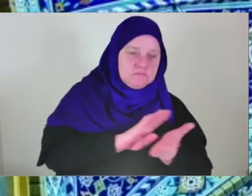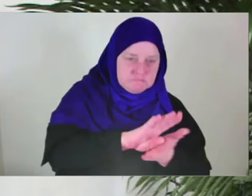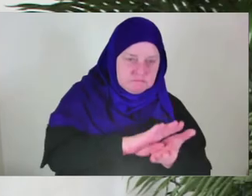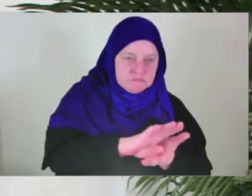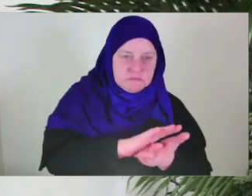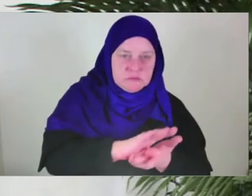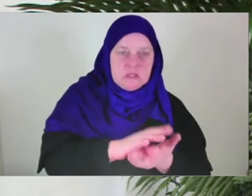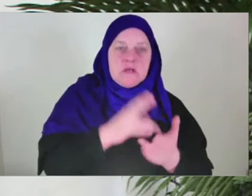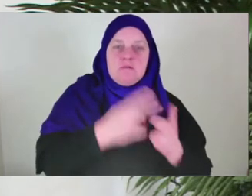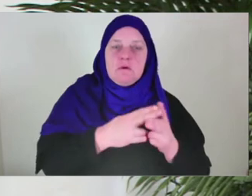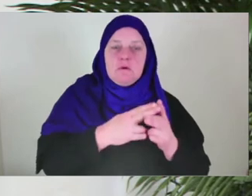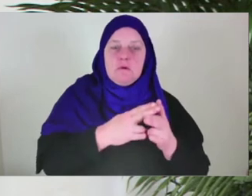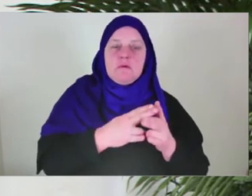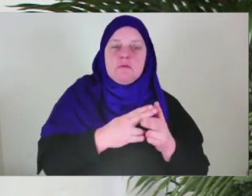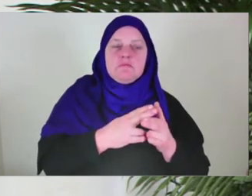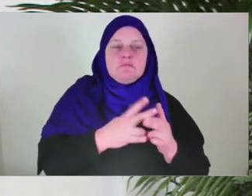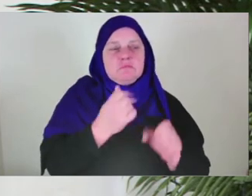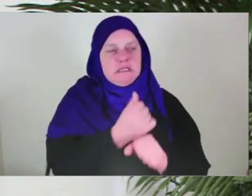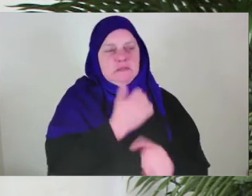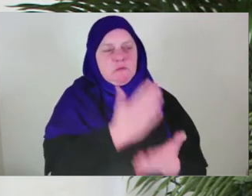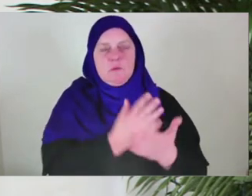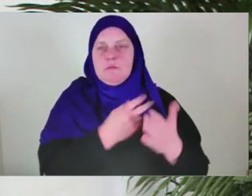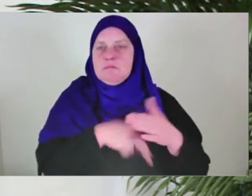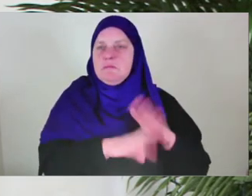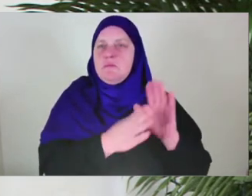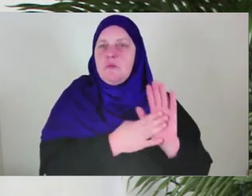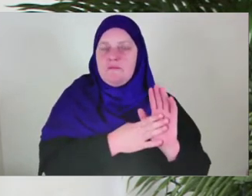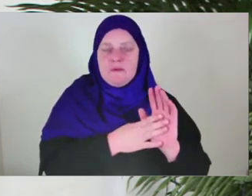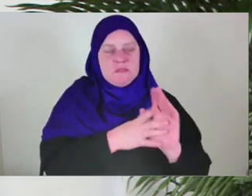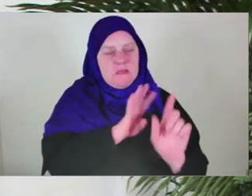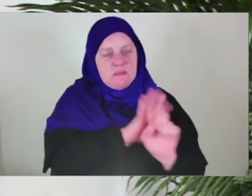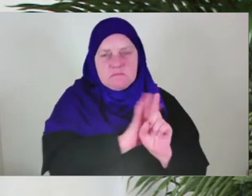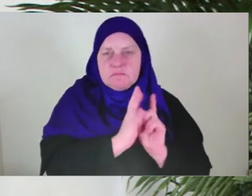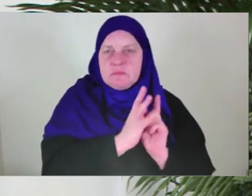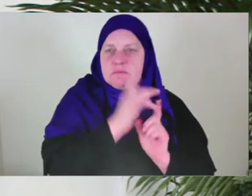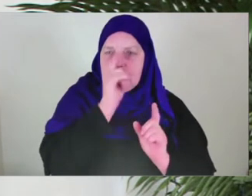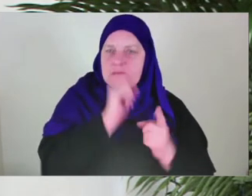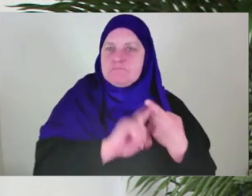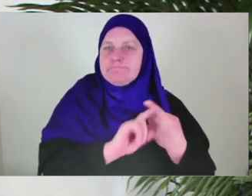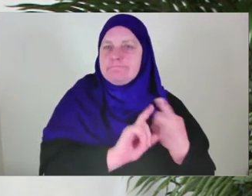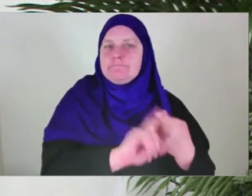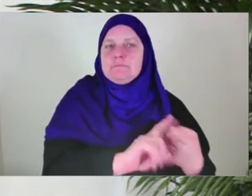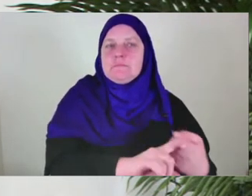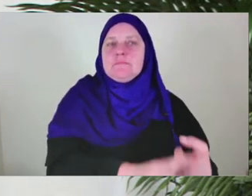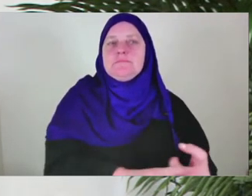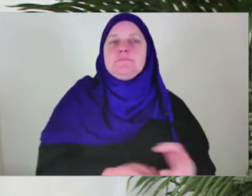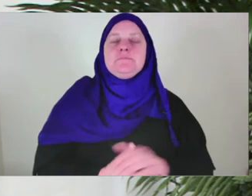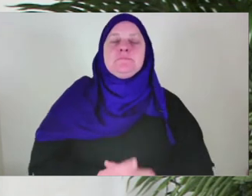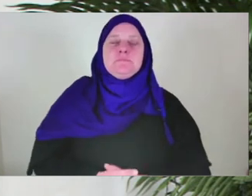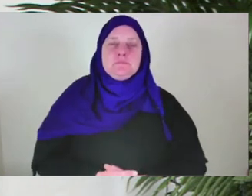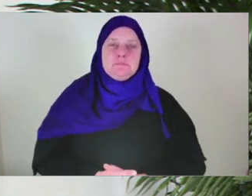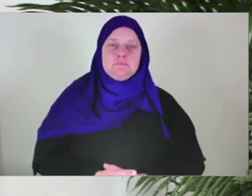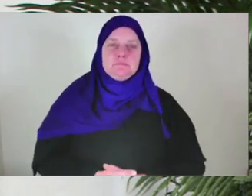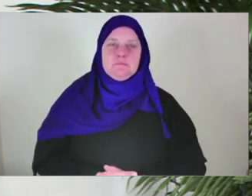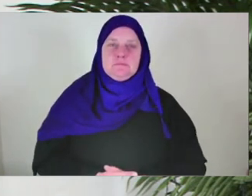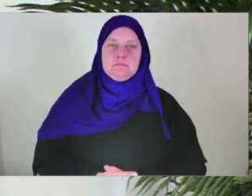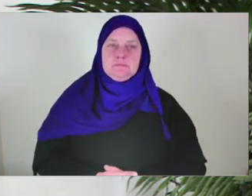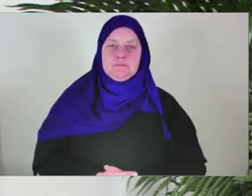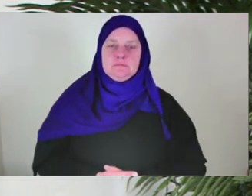Sheikh. Is there an easy way to manage and calculate one's khums every